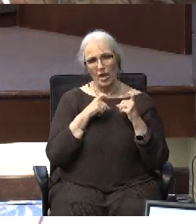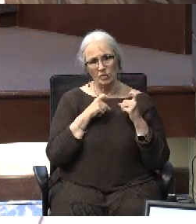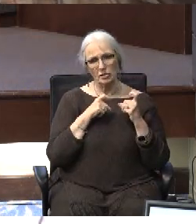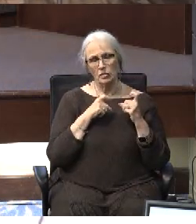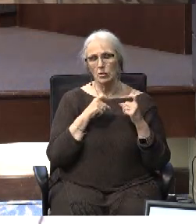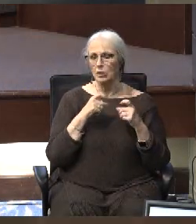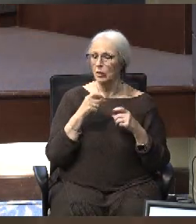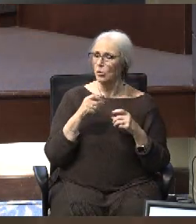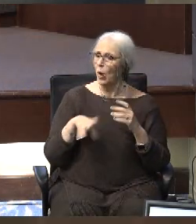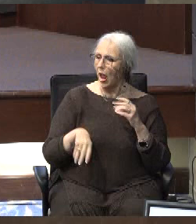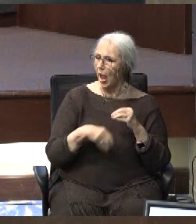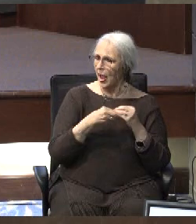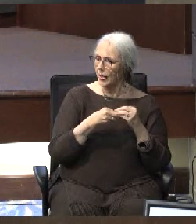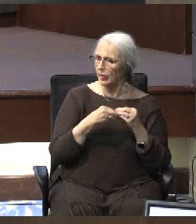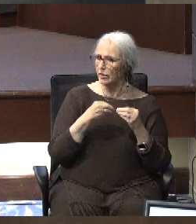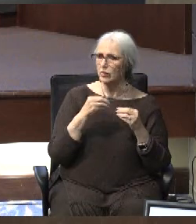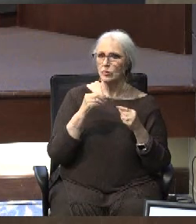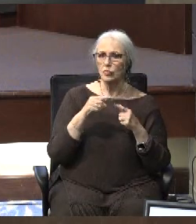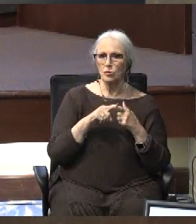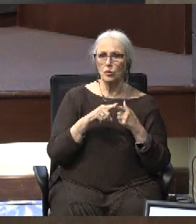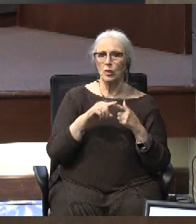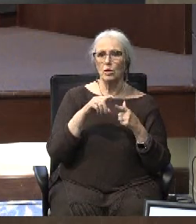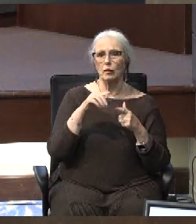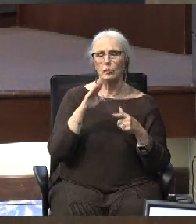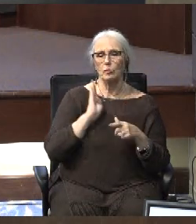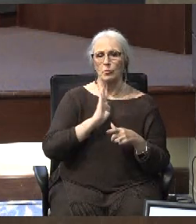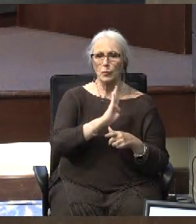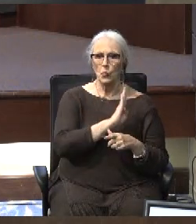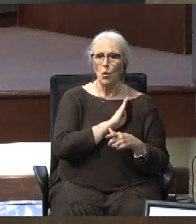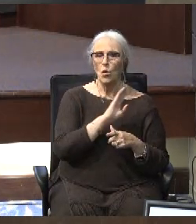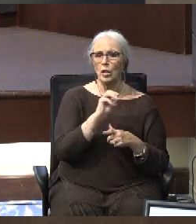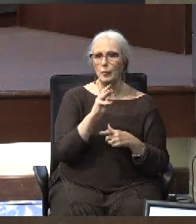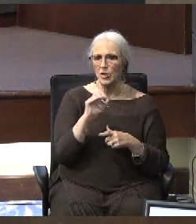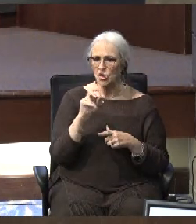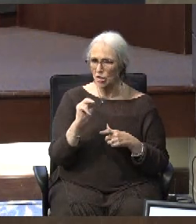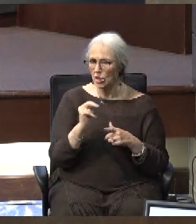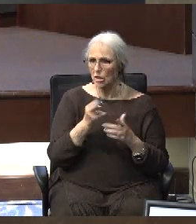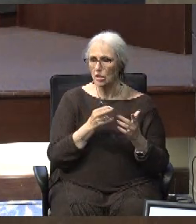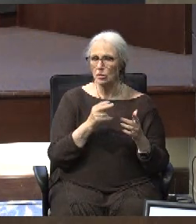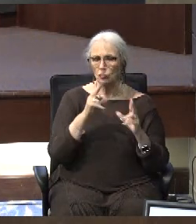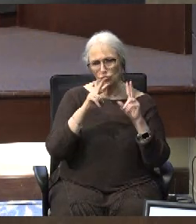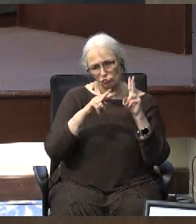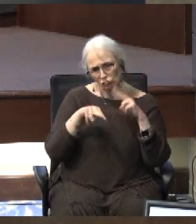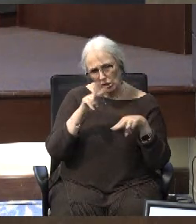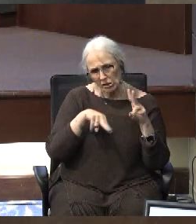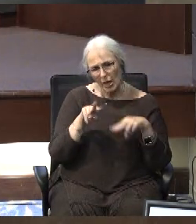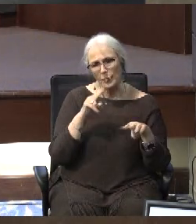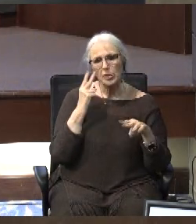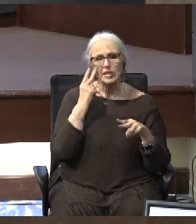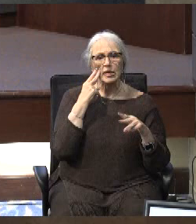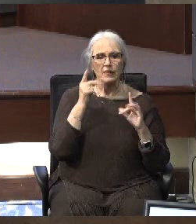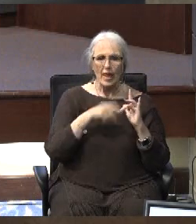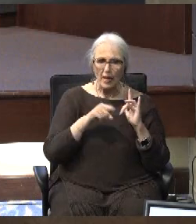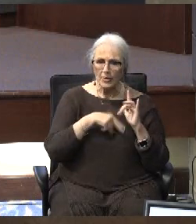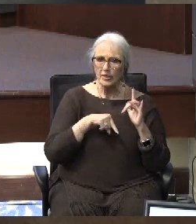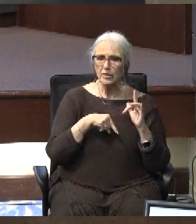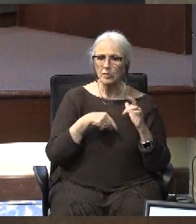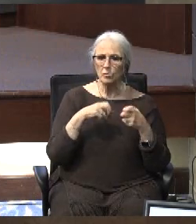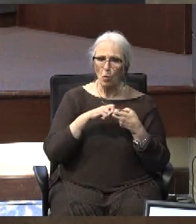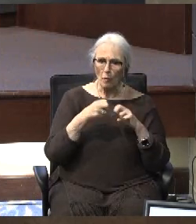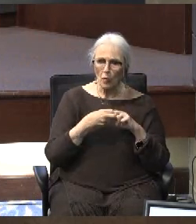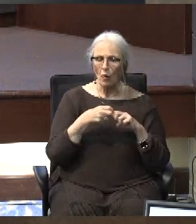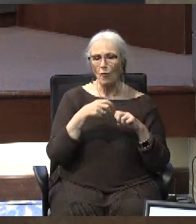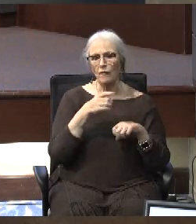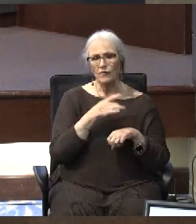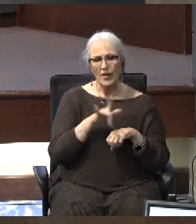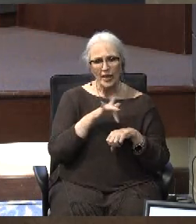item for boards and commission to examine if there's any absentee issues and vacancies